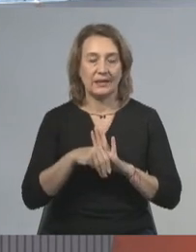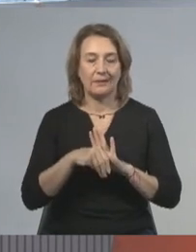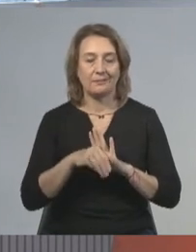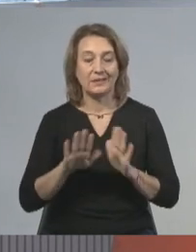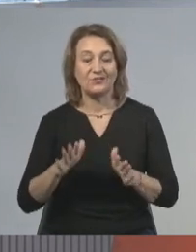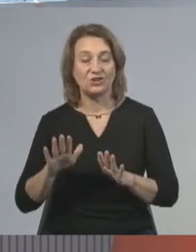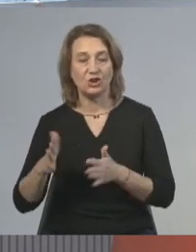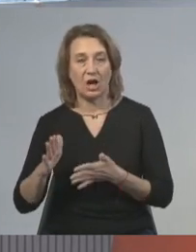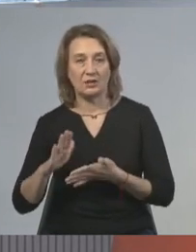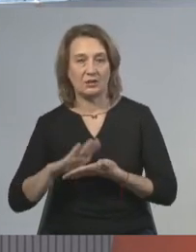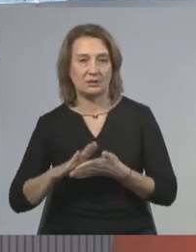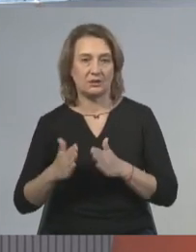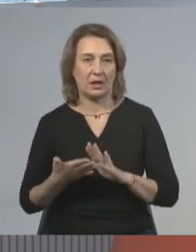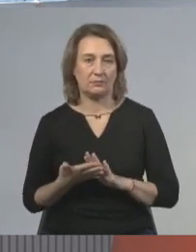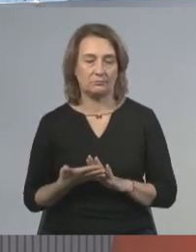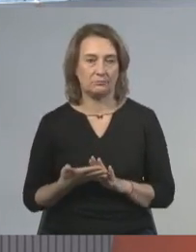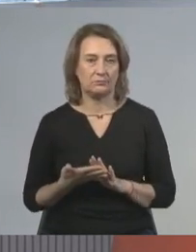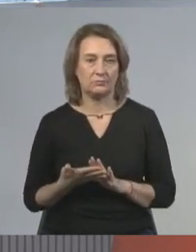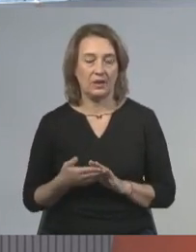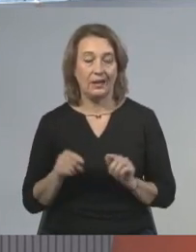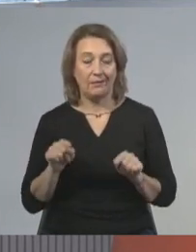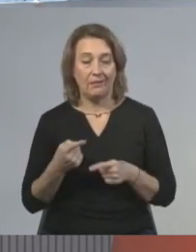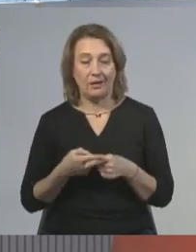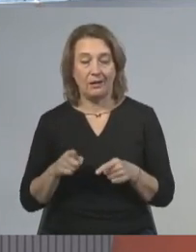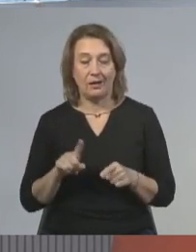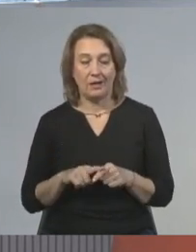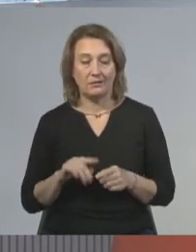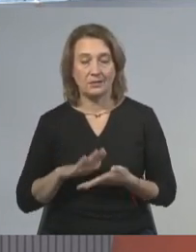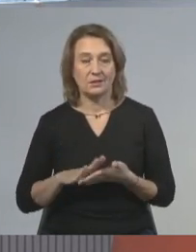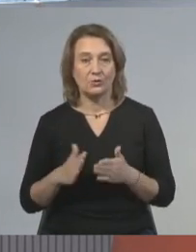because it is possible that